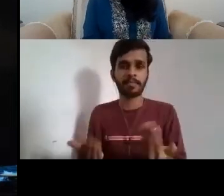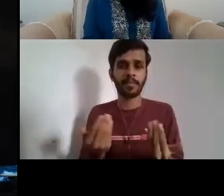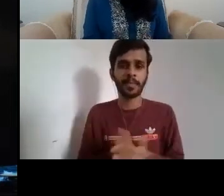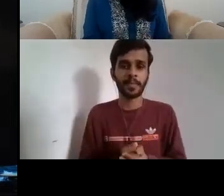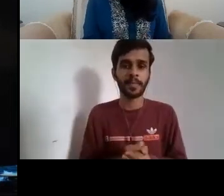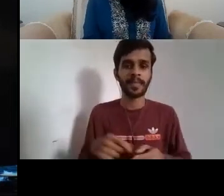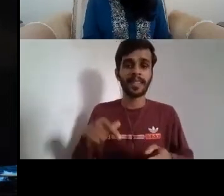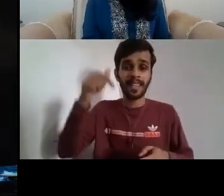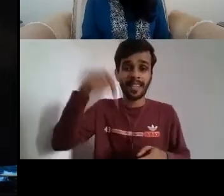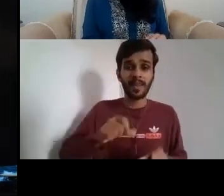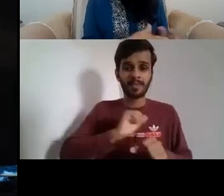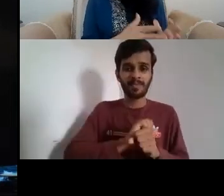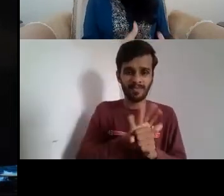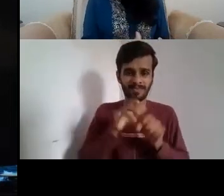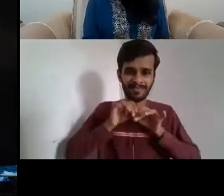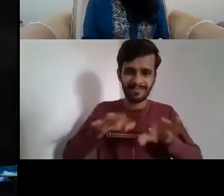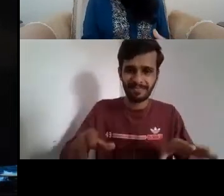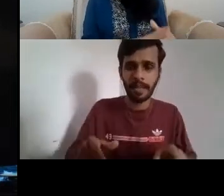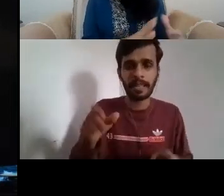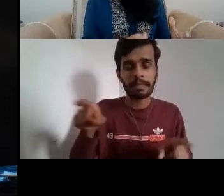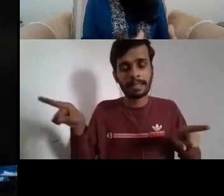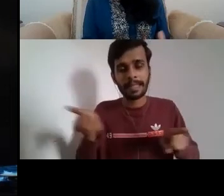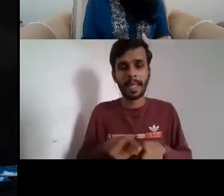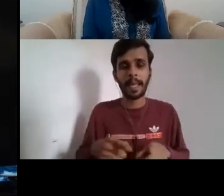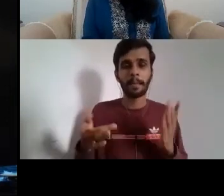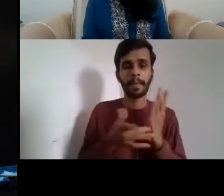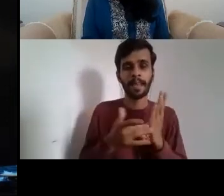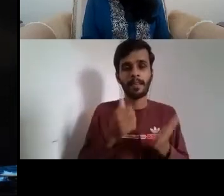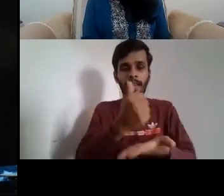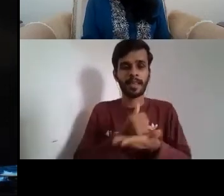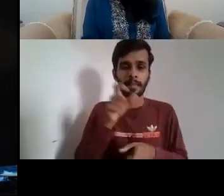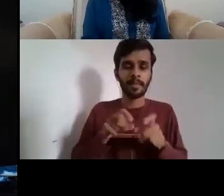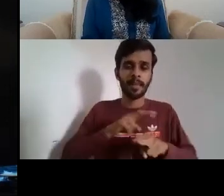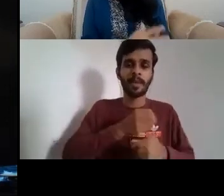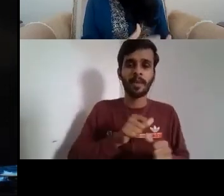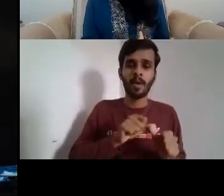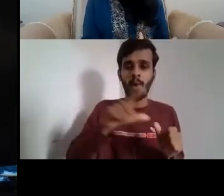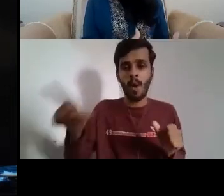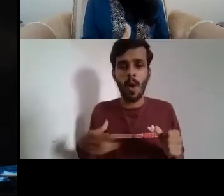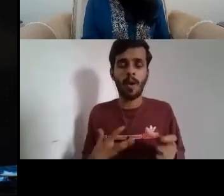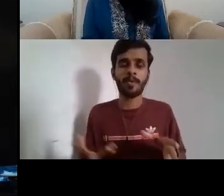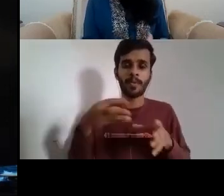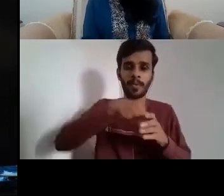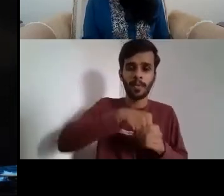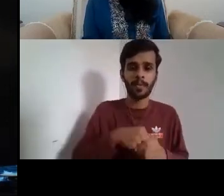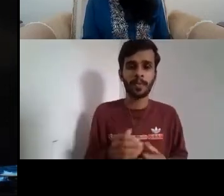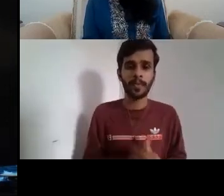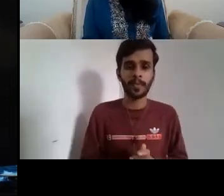this. This has manifested in all genres of music. Classical, folk,